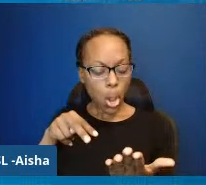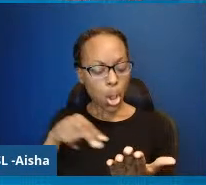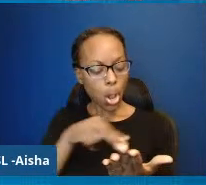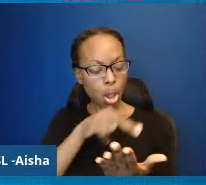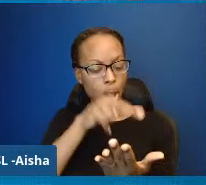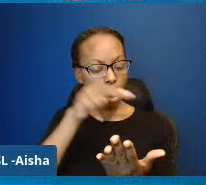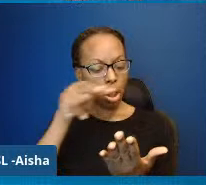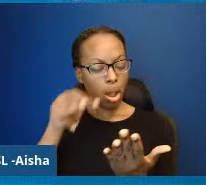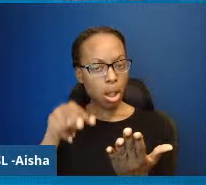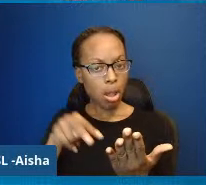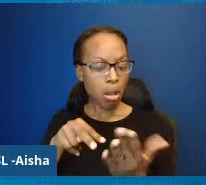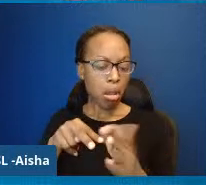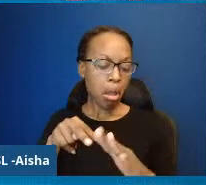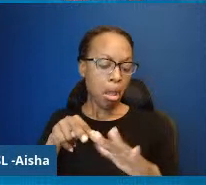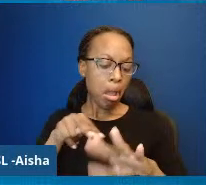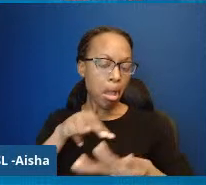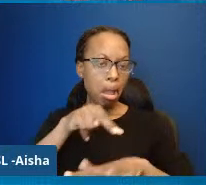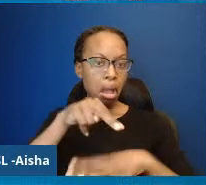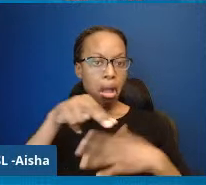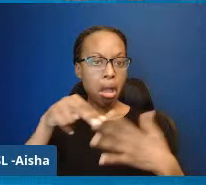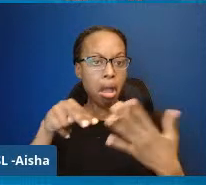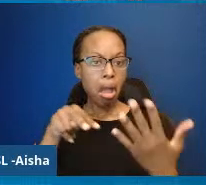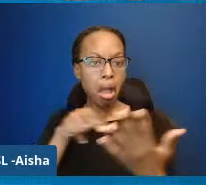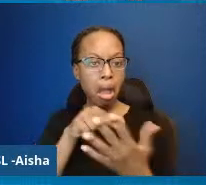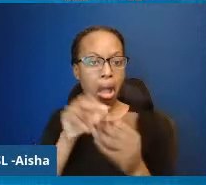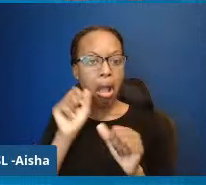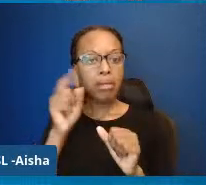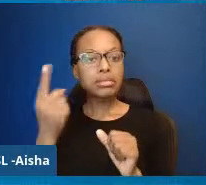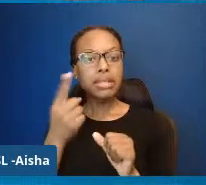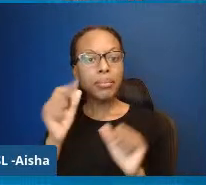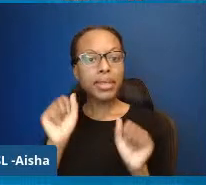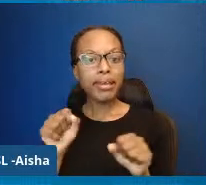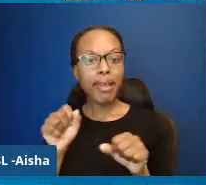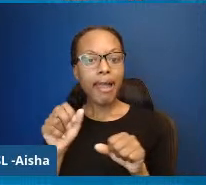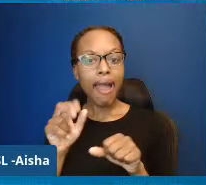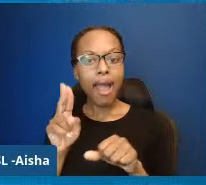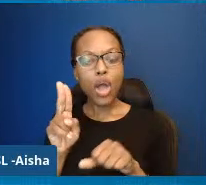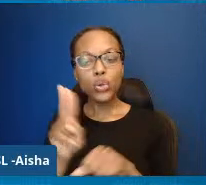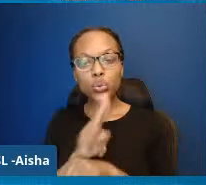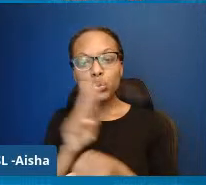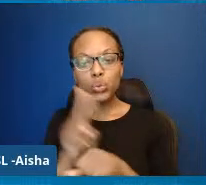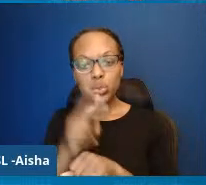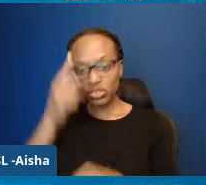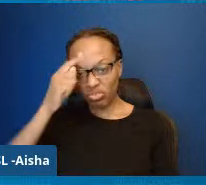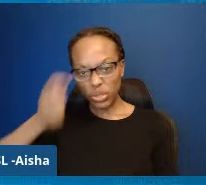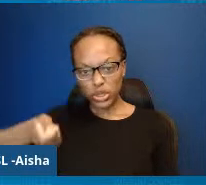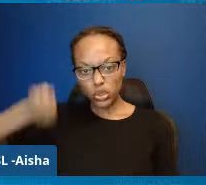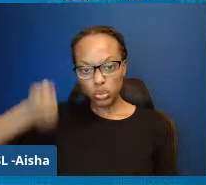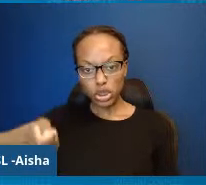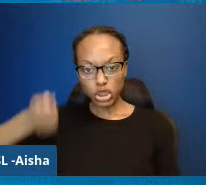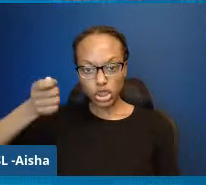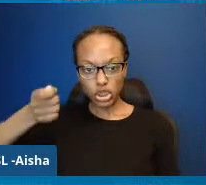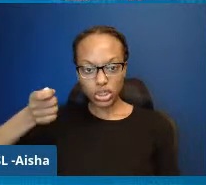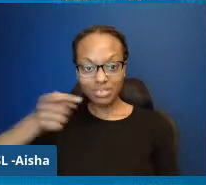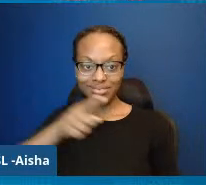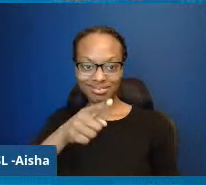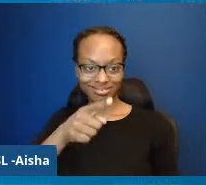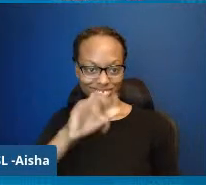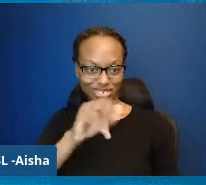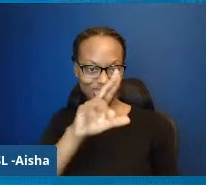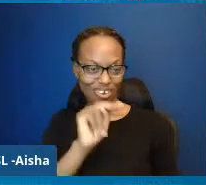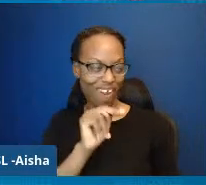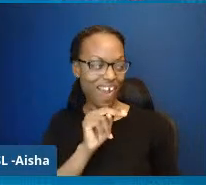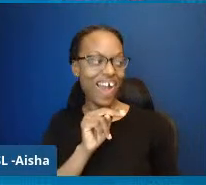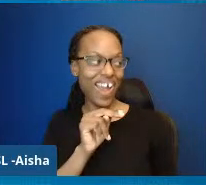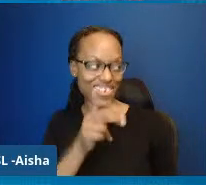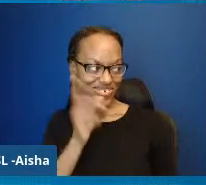something right there that you're not even thinking about that you could use as a switch. And I want you to go ahead exactly, John. So